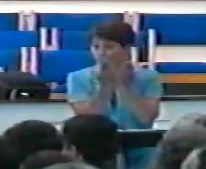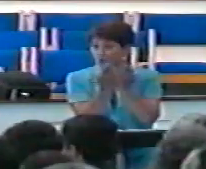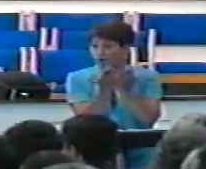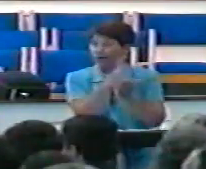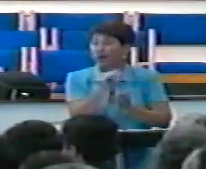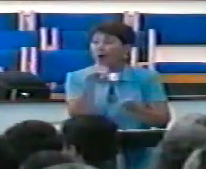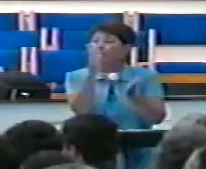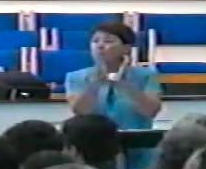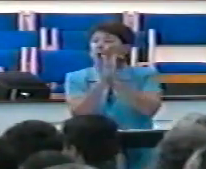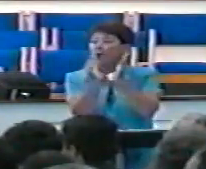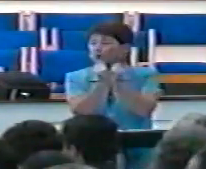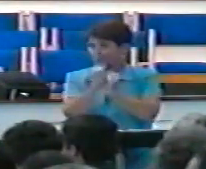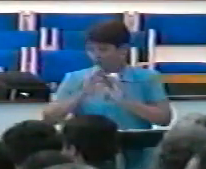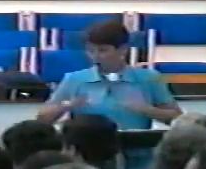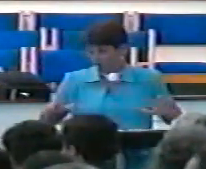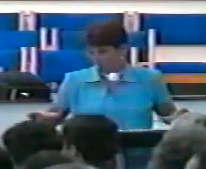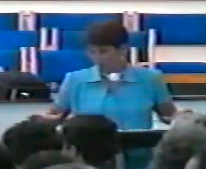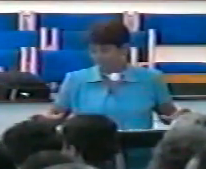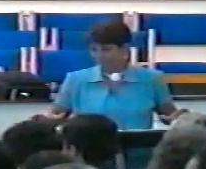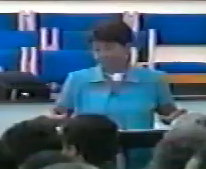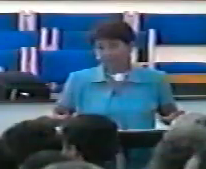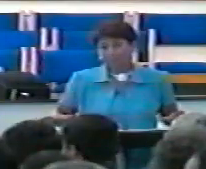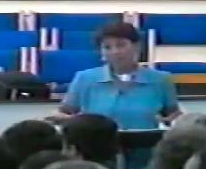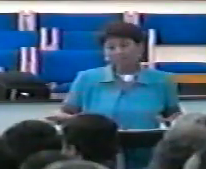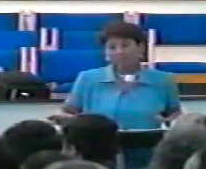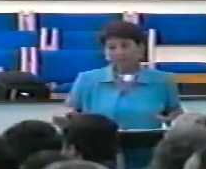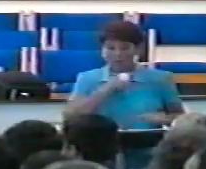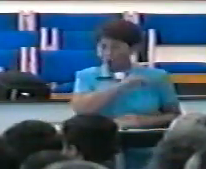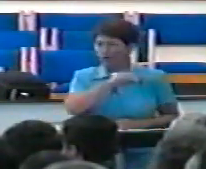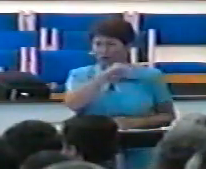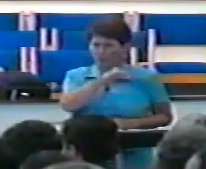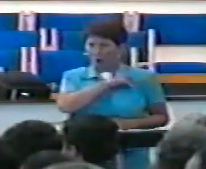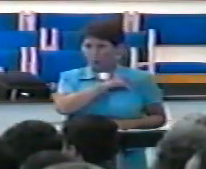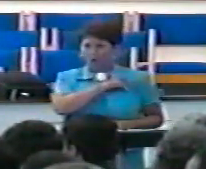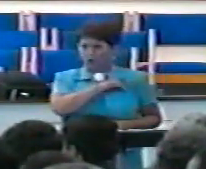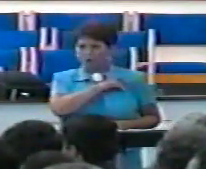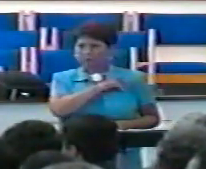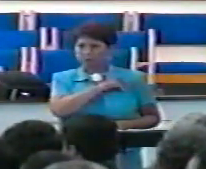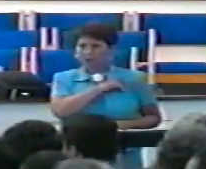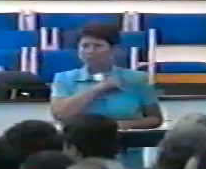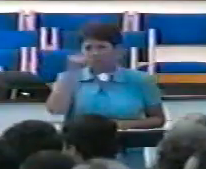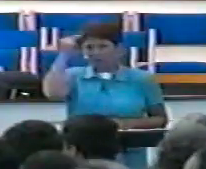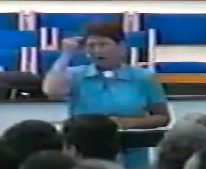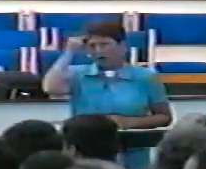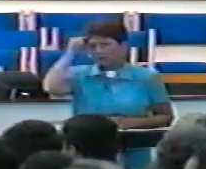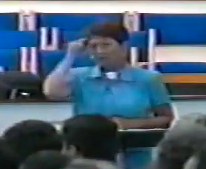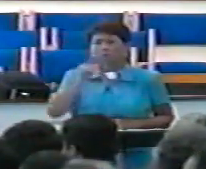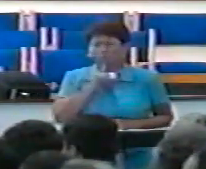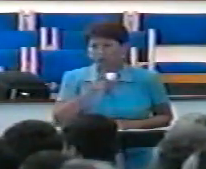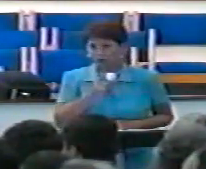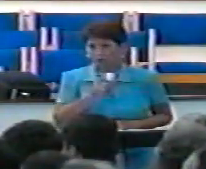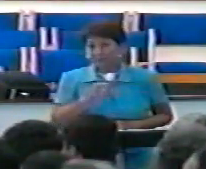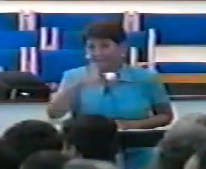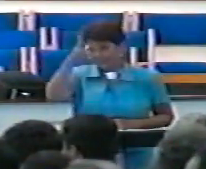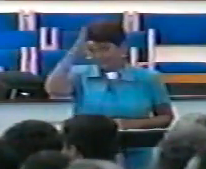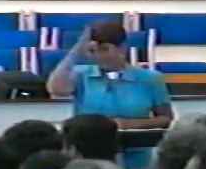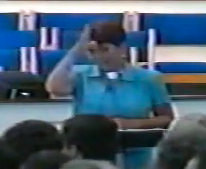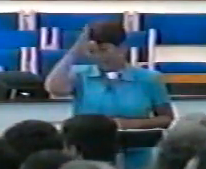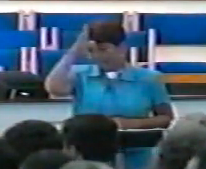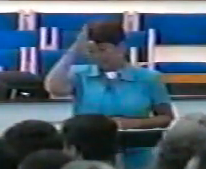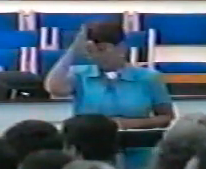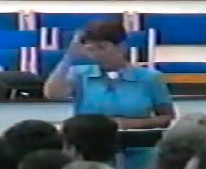with his children." Now, a noble ambition indeed. And dads do hold undeniable